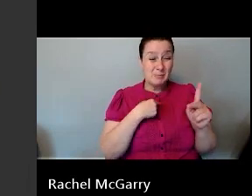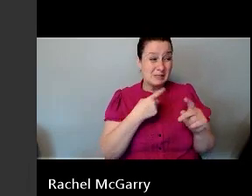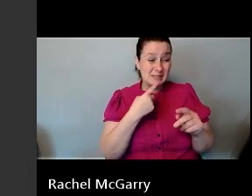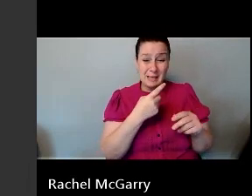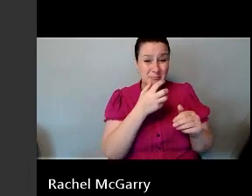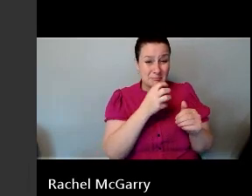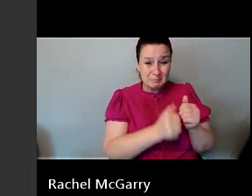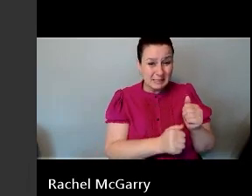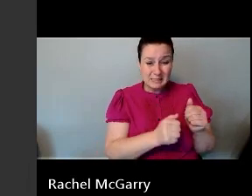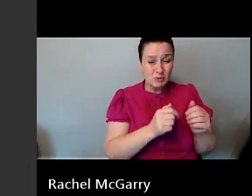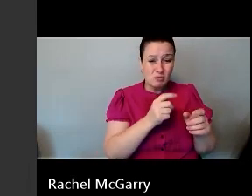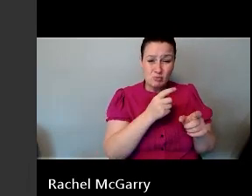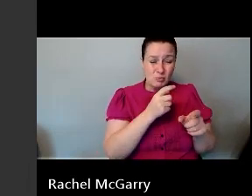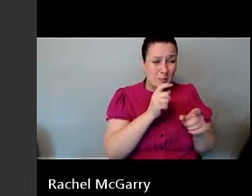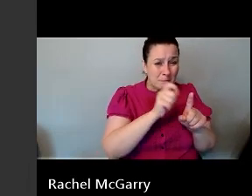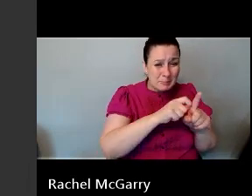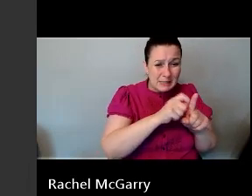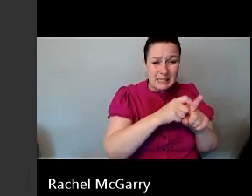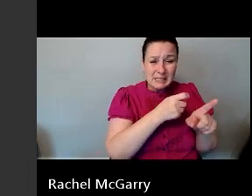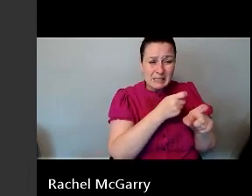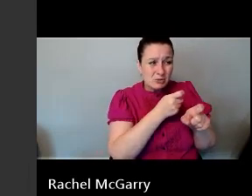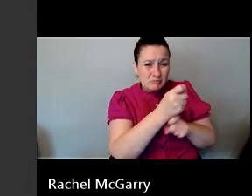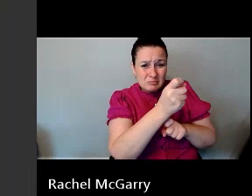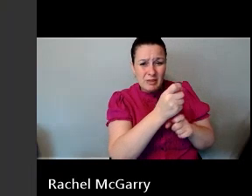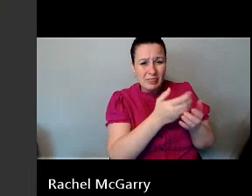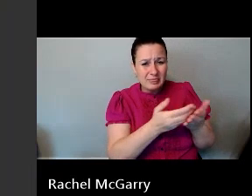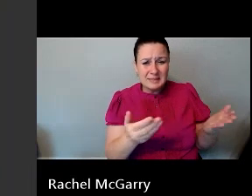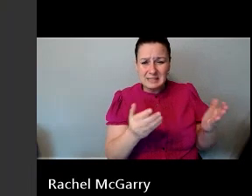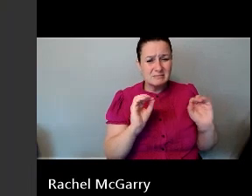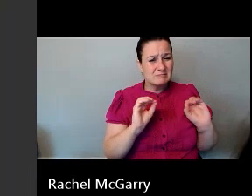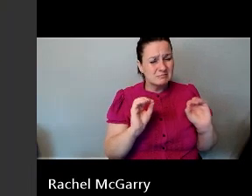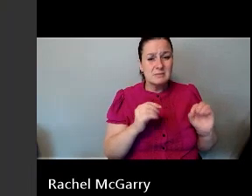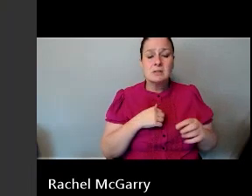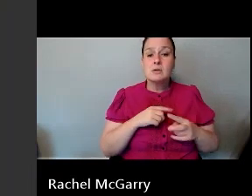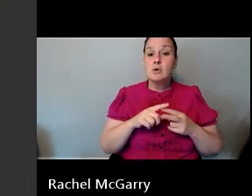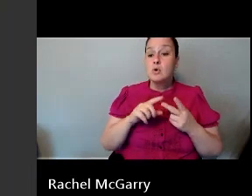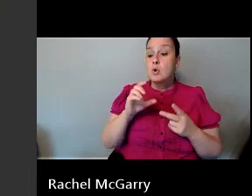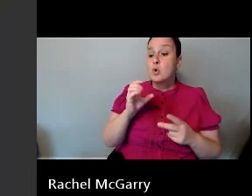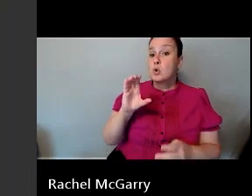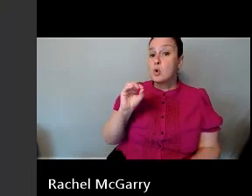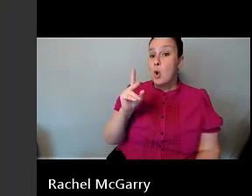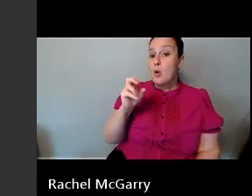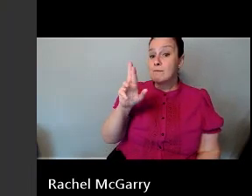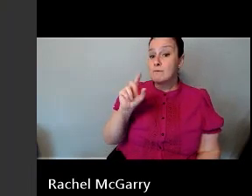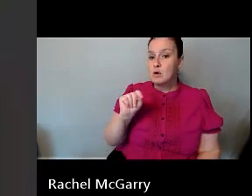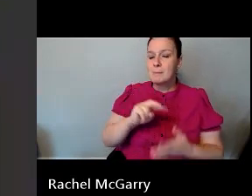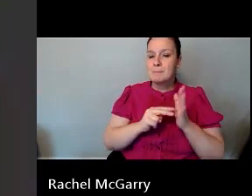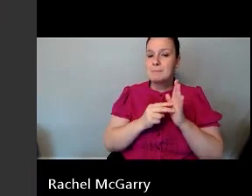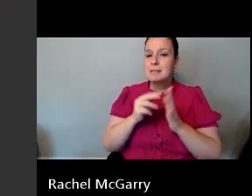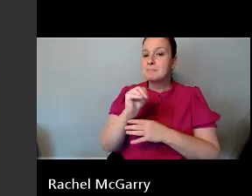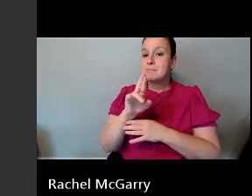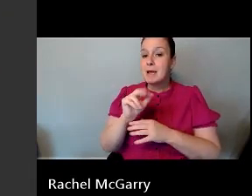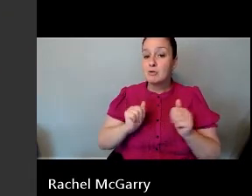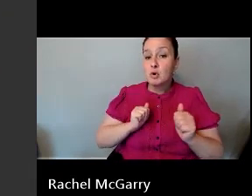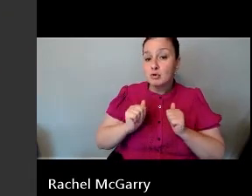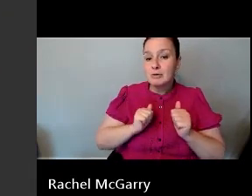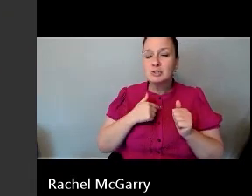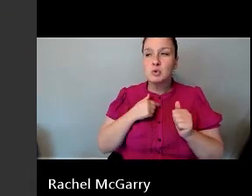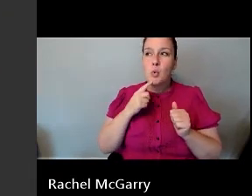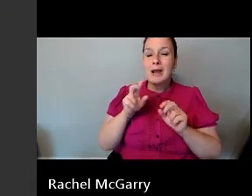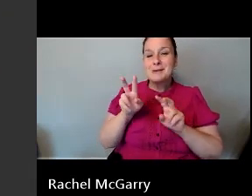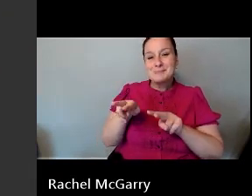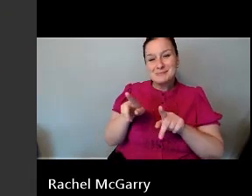things, picking, teasing, those kind of things. Covert discrimination can be like microaggressions or treating people almost like a